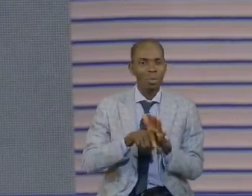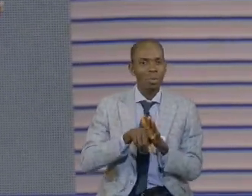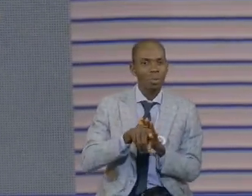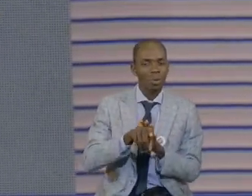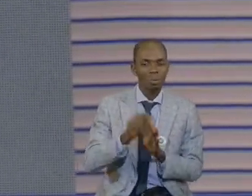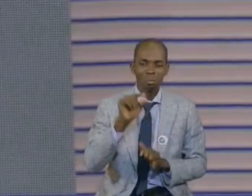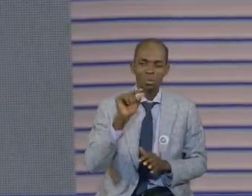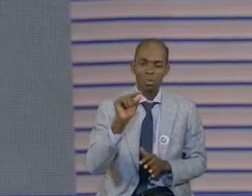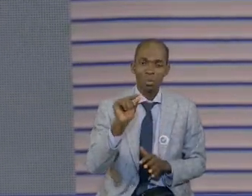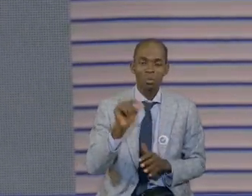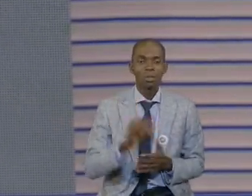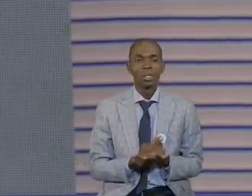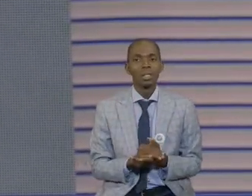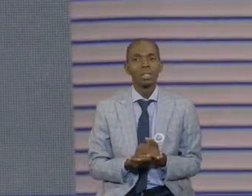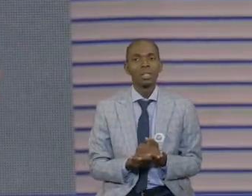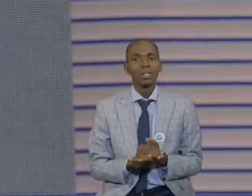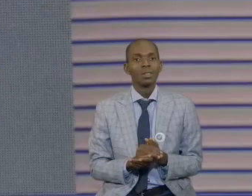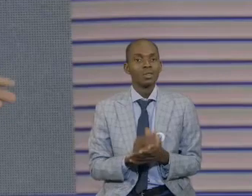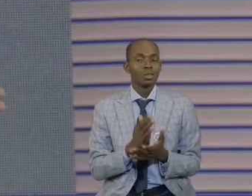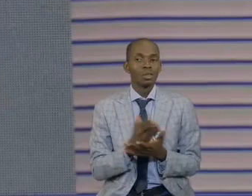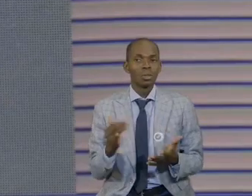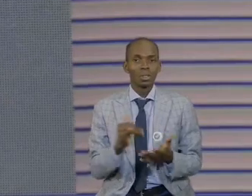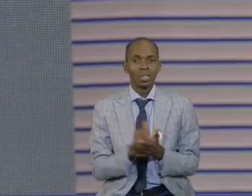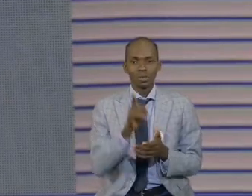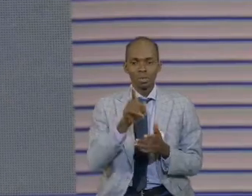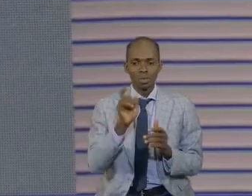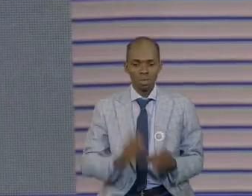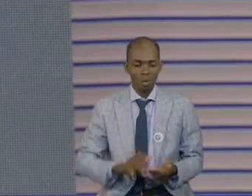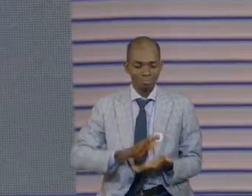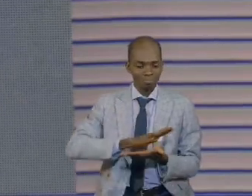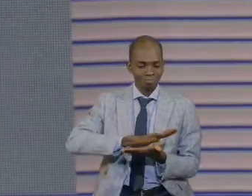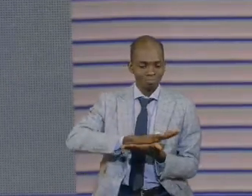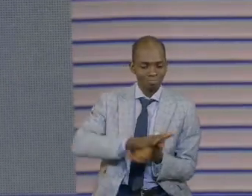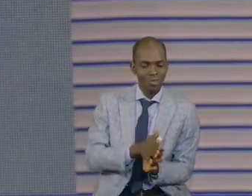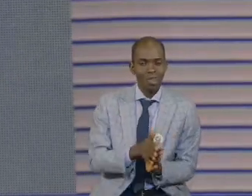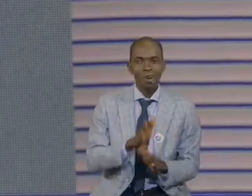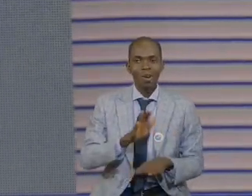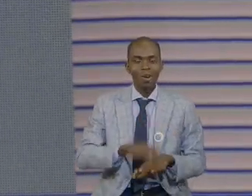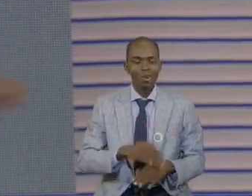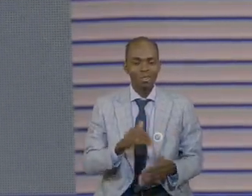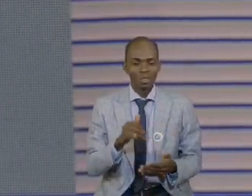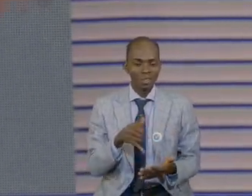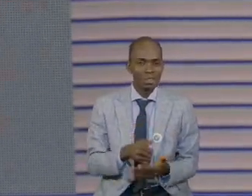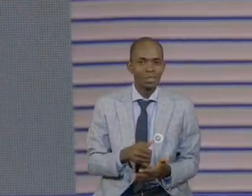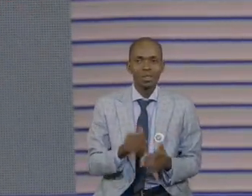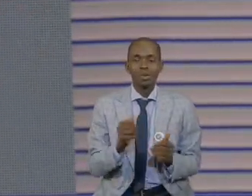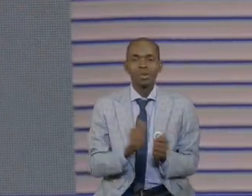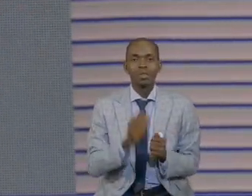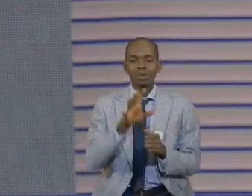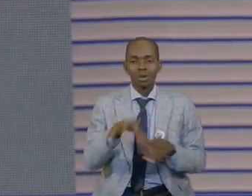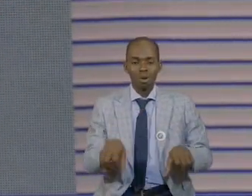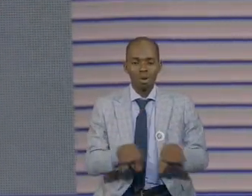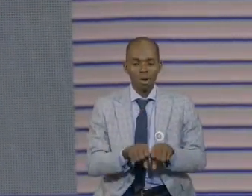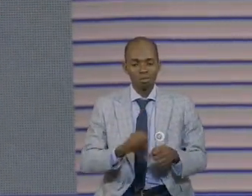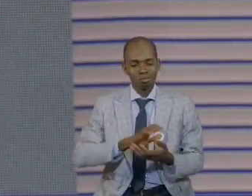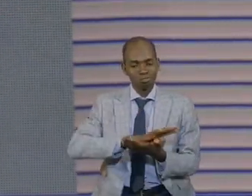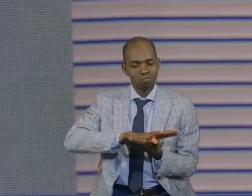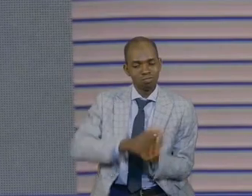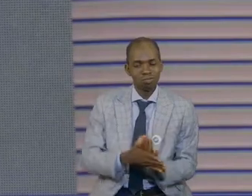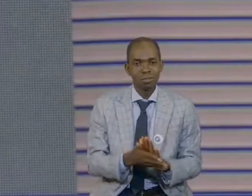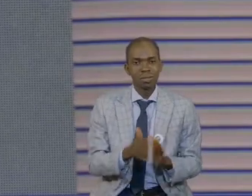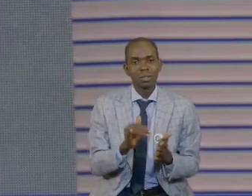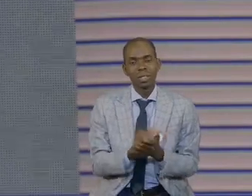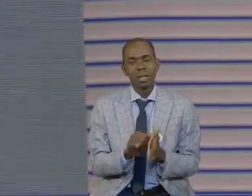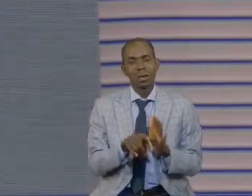Something that, you know, if you step on that thing with your boot, you crush the worm.